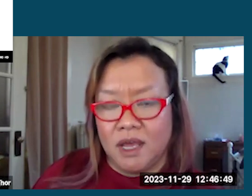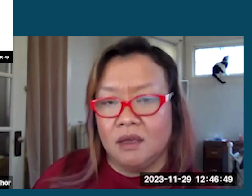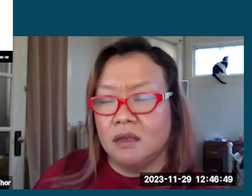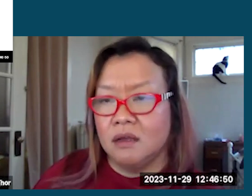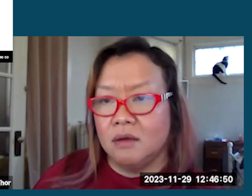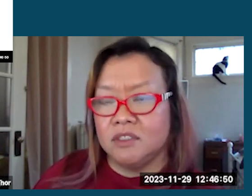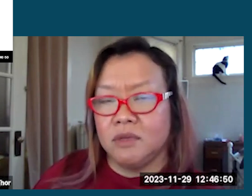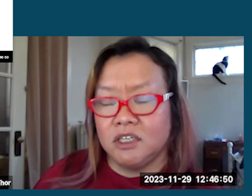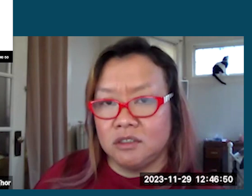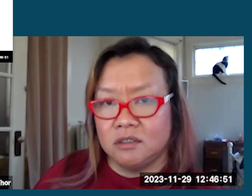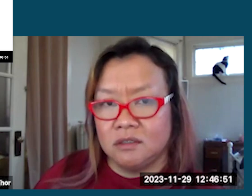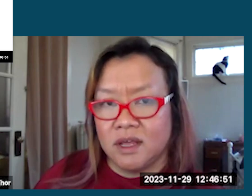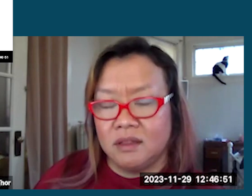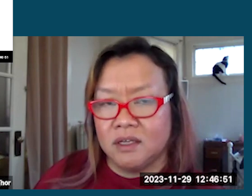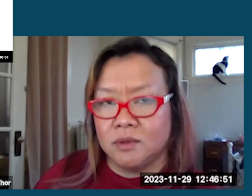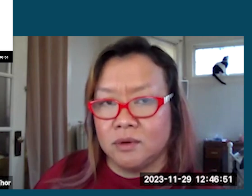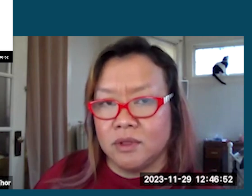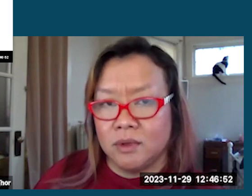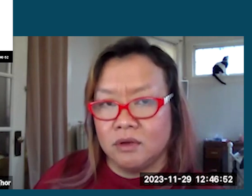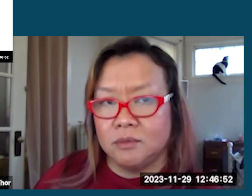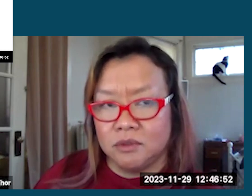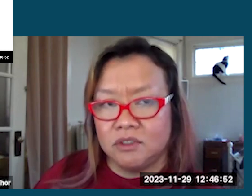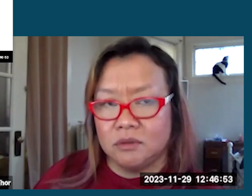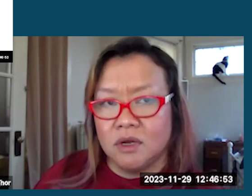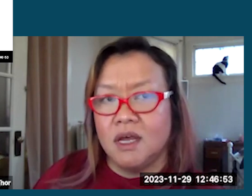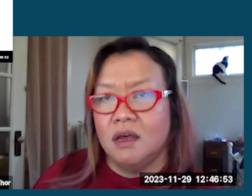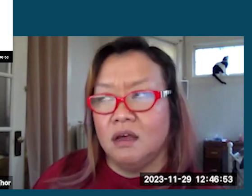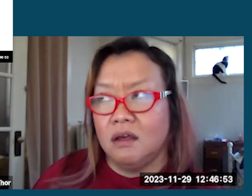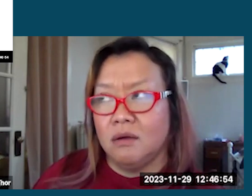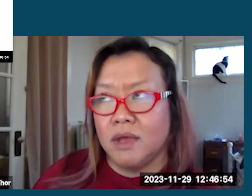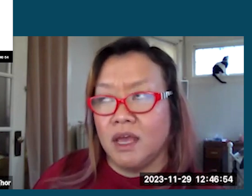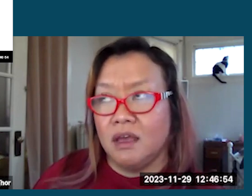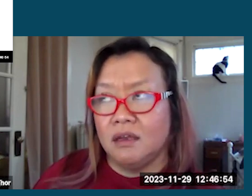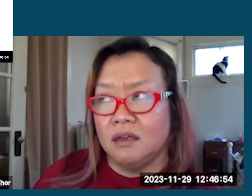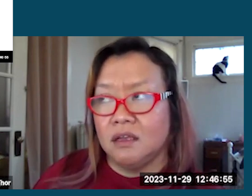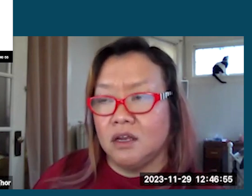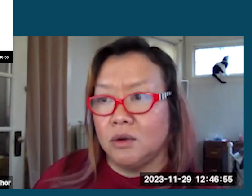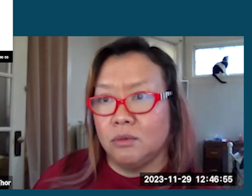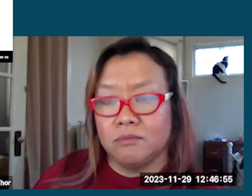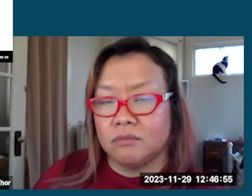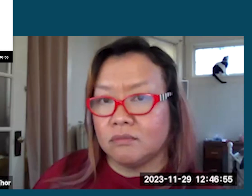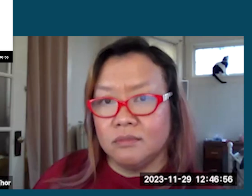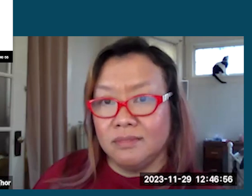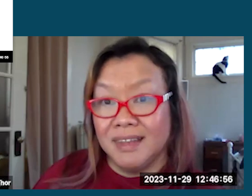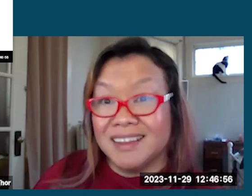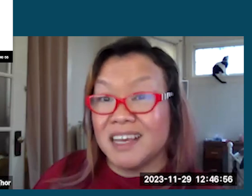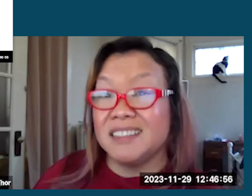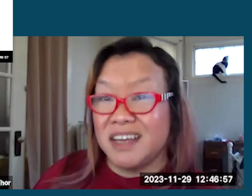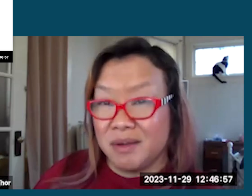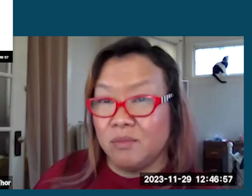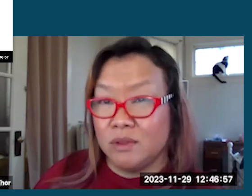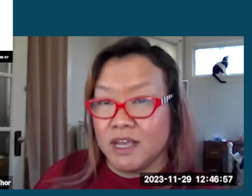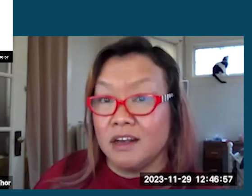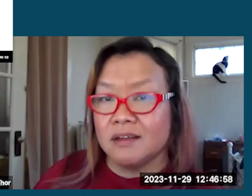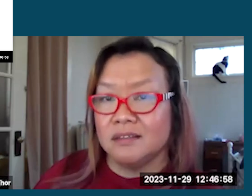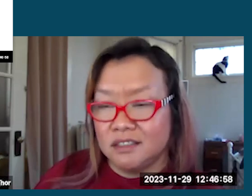the way, to make sure that things were going the way they're supposed to. And The second